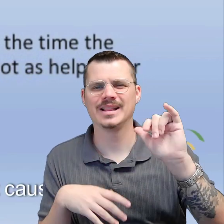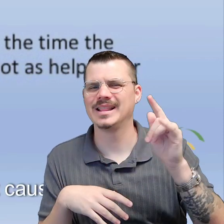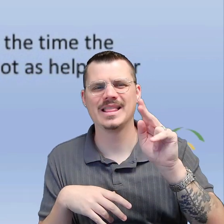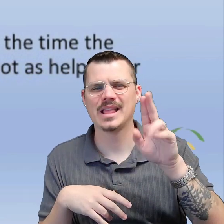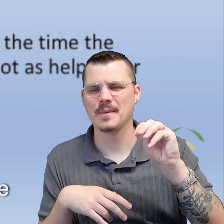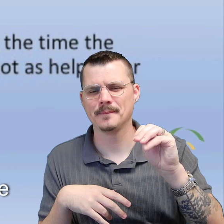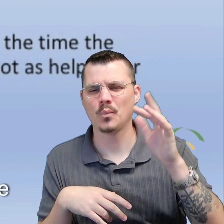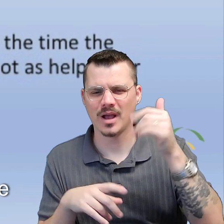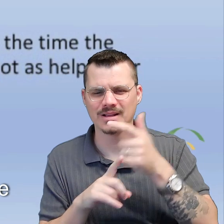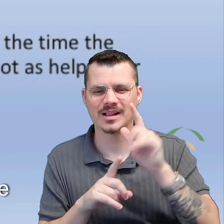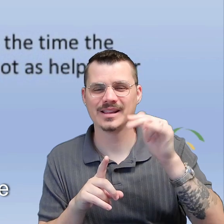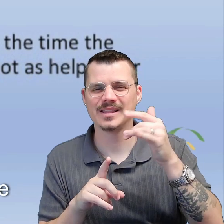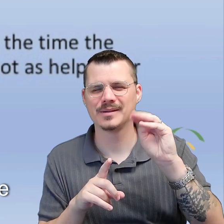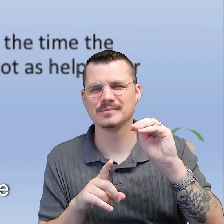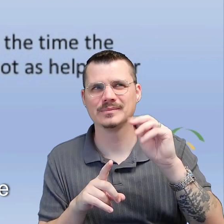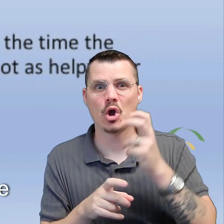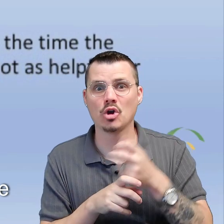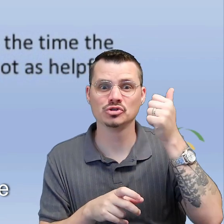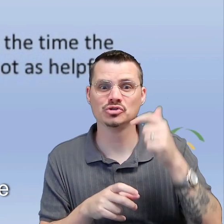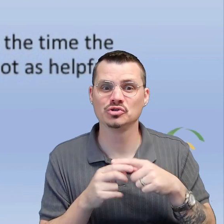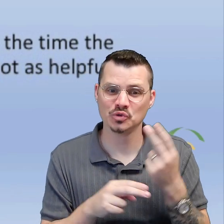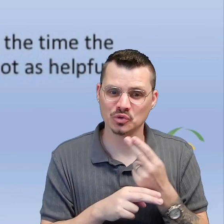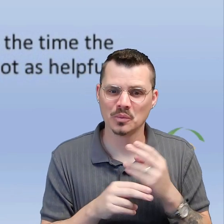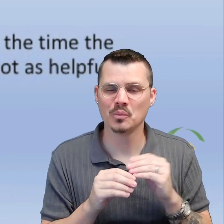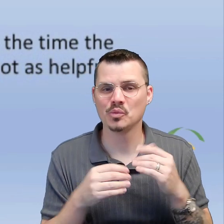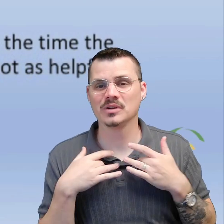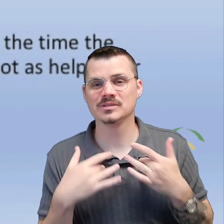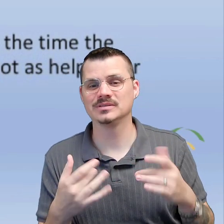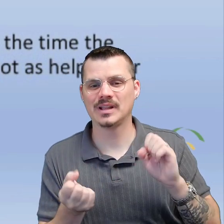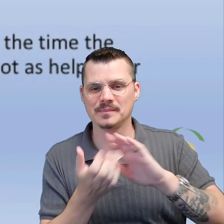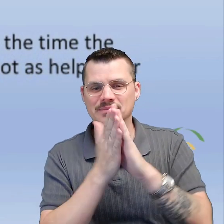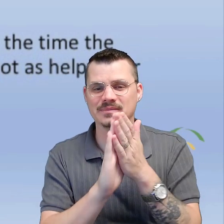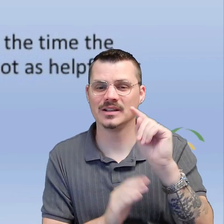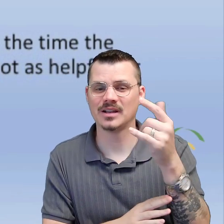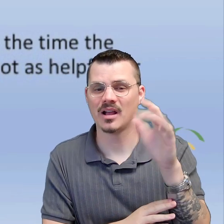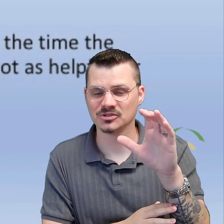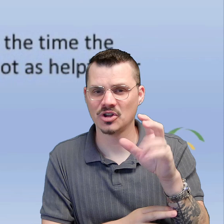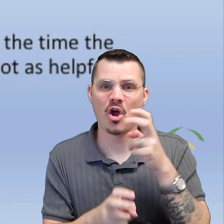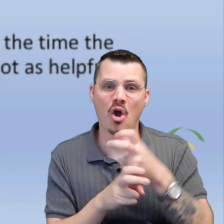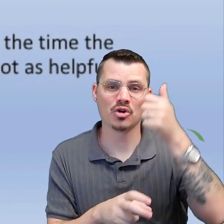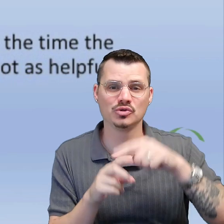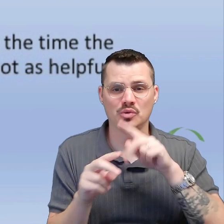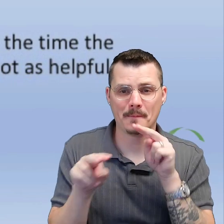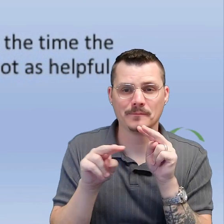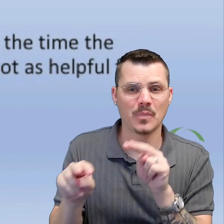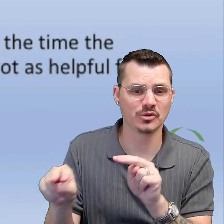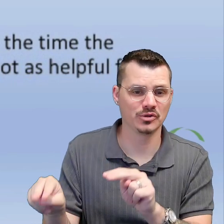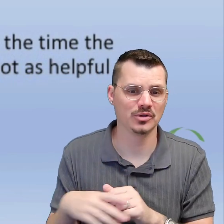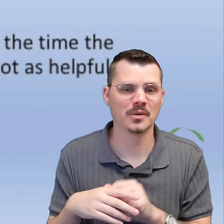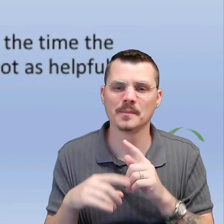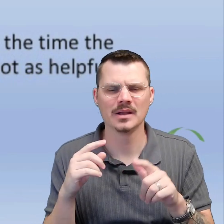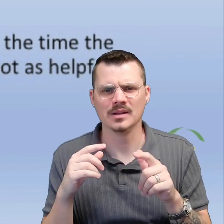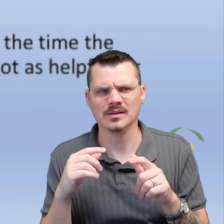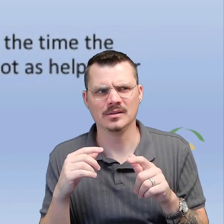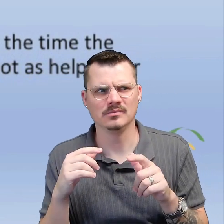just because lithium is a little harder to use, a little more likely to be toxic, a little harder to monitor.